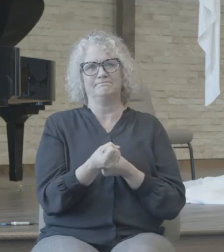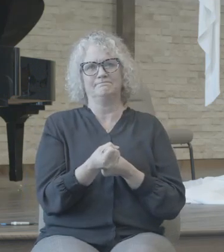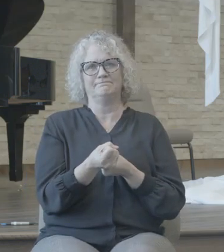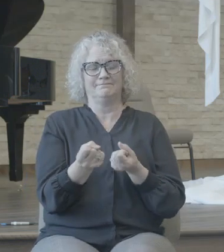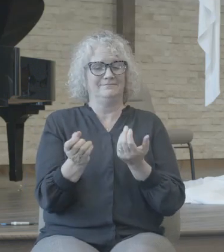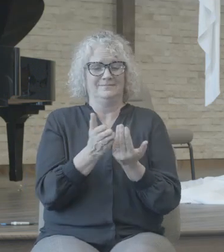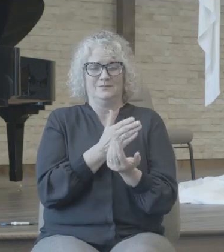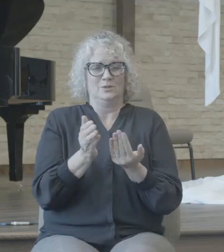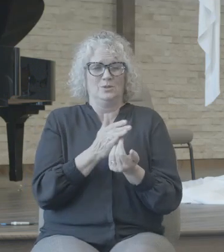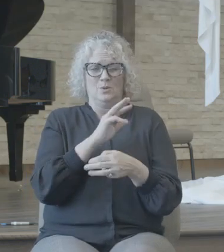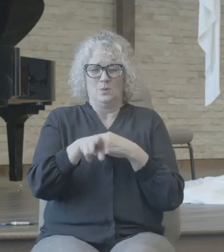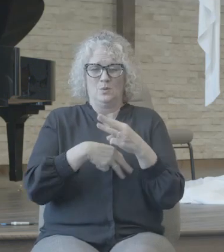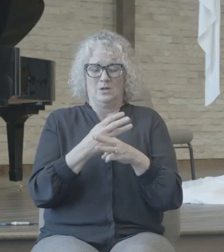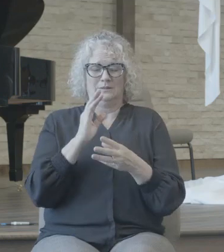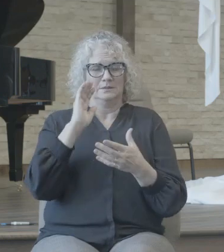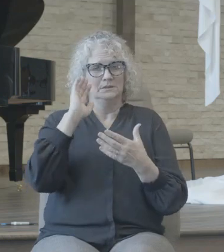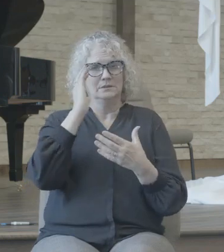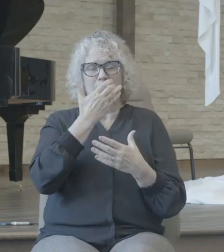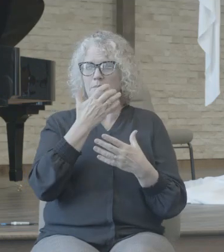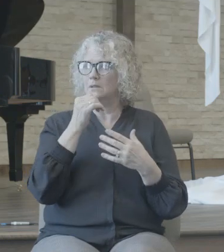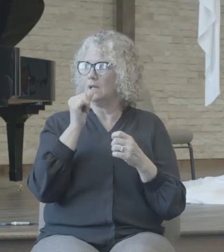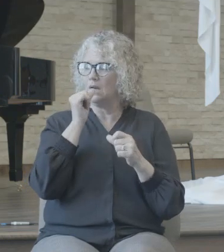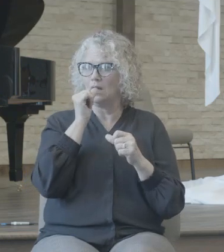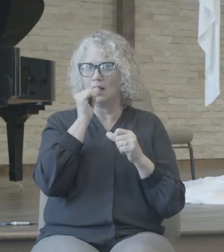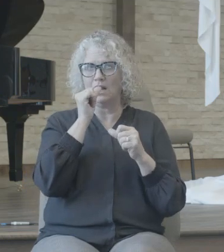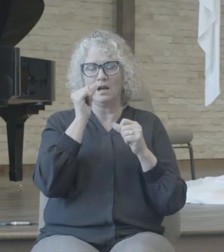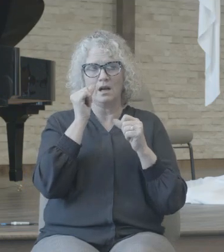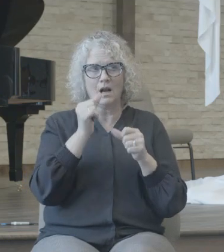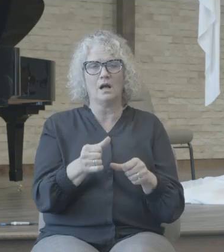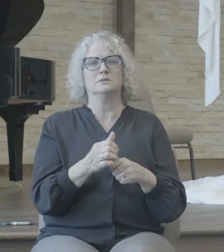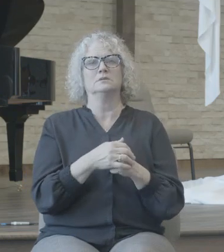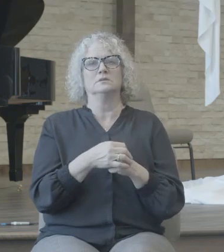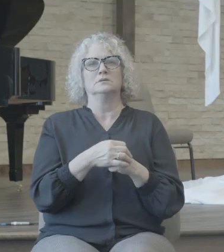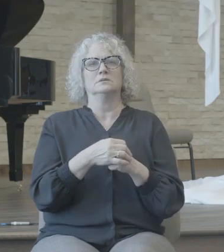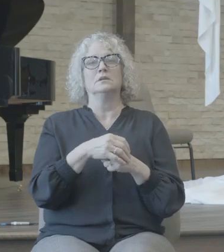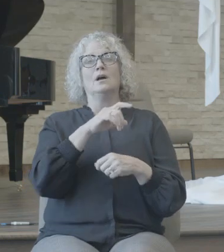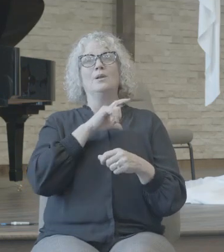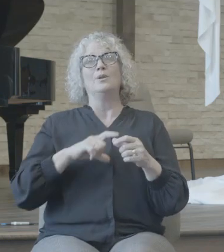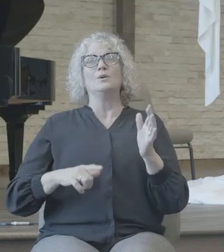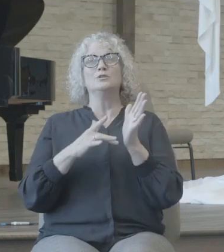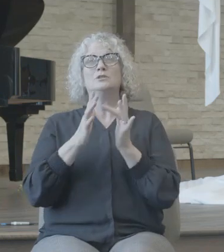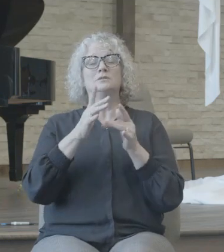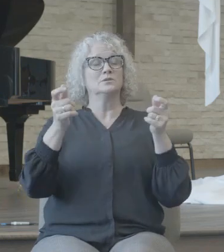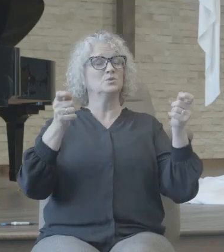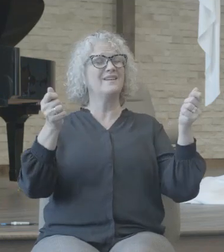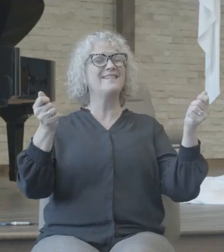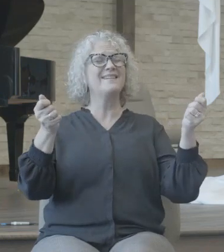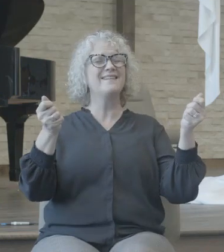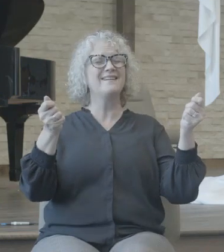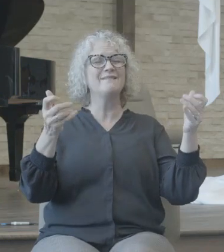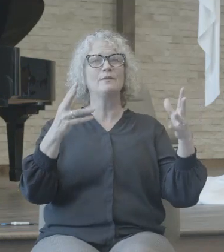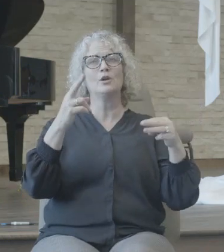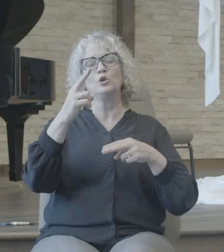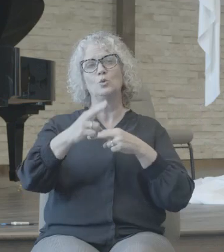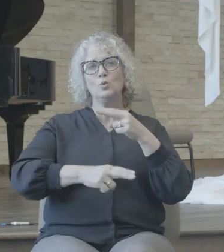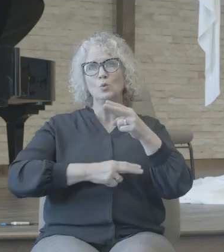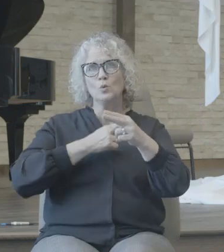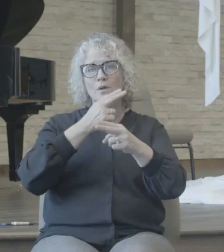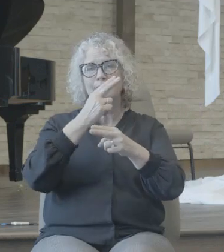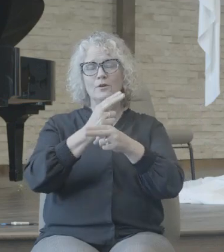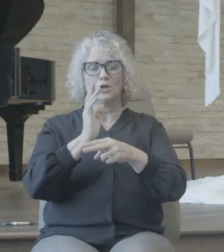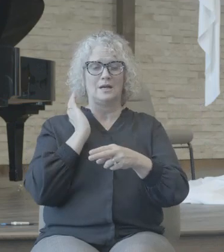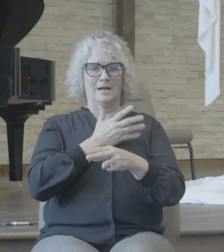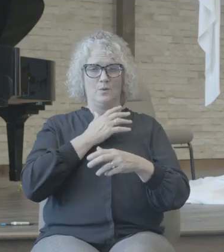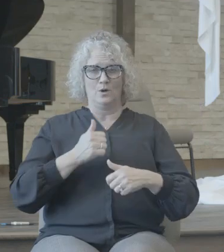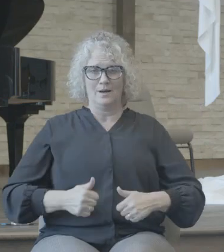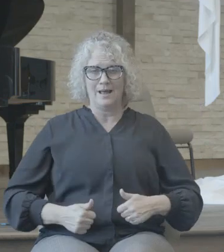world seems like it's nuts, our Lord Jesus controls everything in the universe and in our lives for the benefit of, for